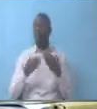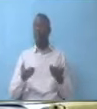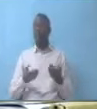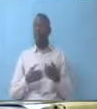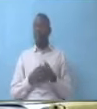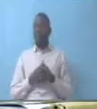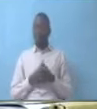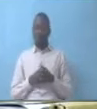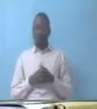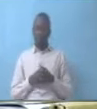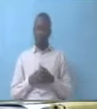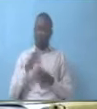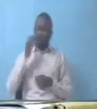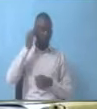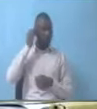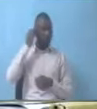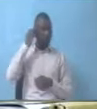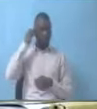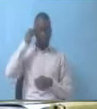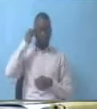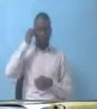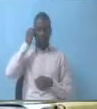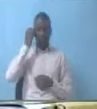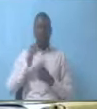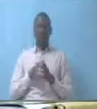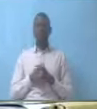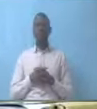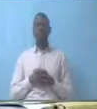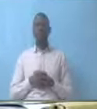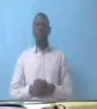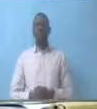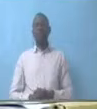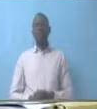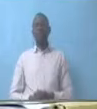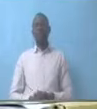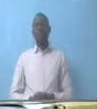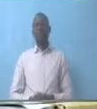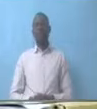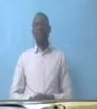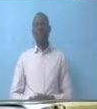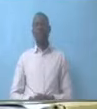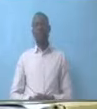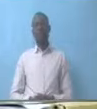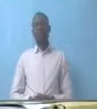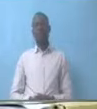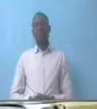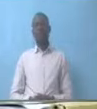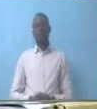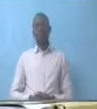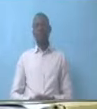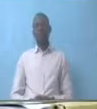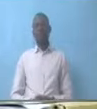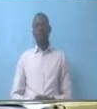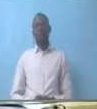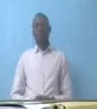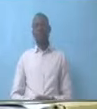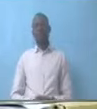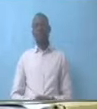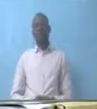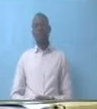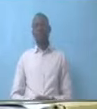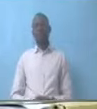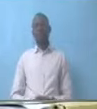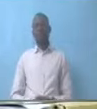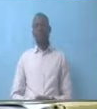Lolu nak dafa melni xana lolu dañ ko meuna oyé né yaax loi la bu féké né nit ki nga xamné non la dundé ci